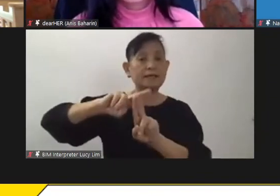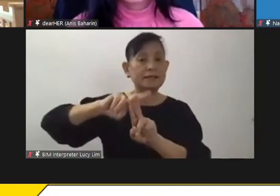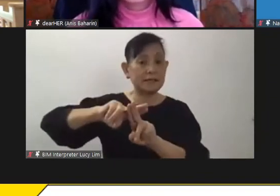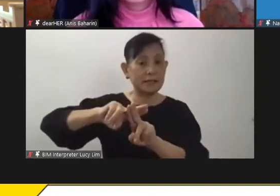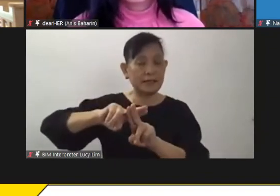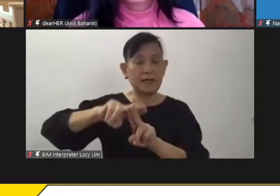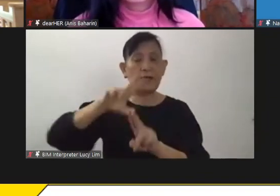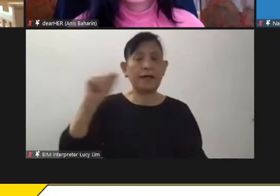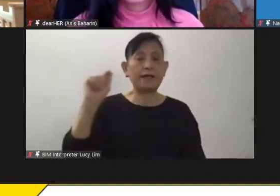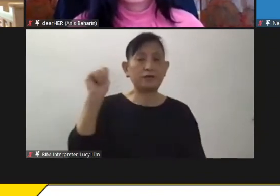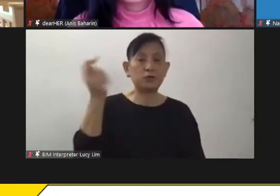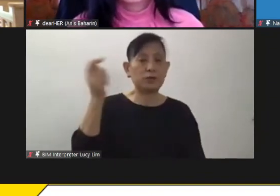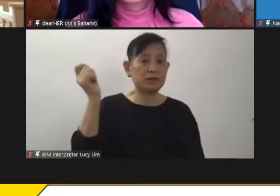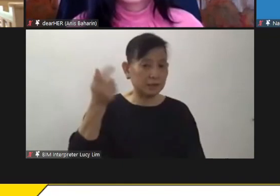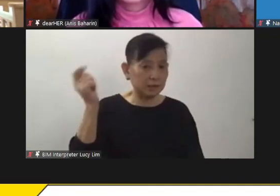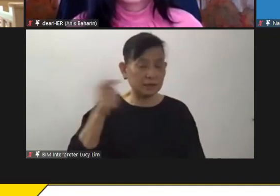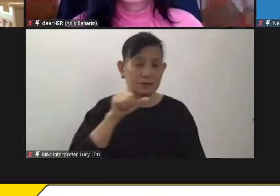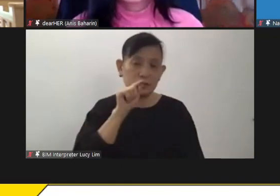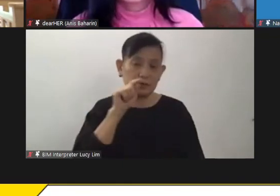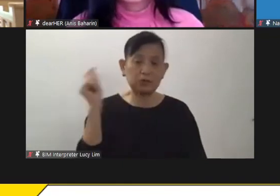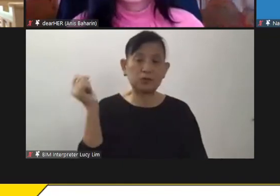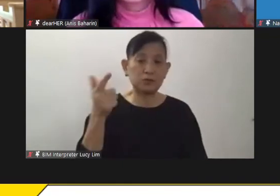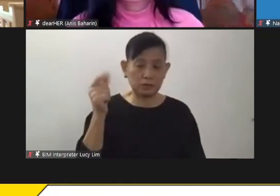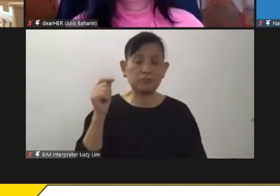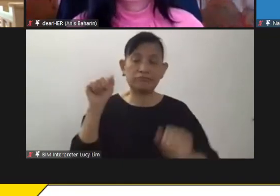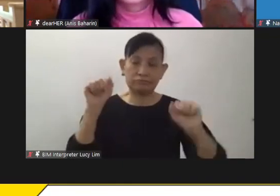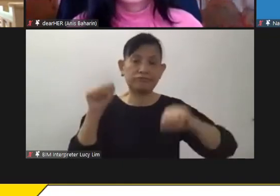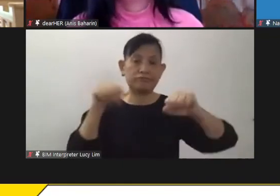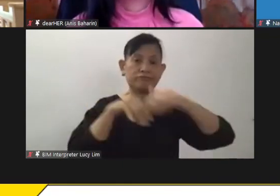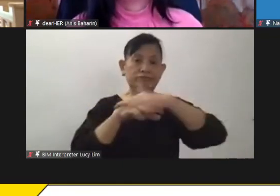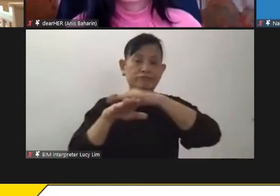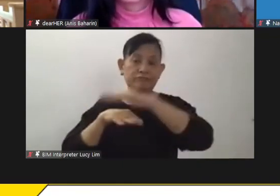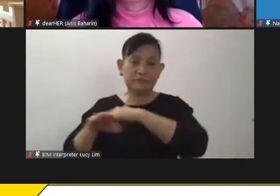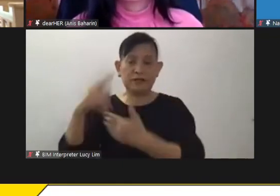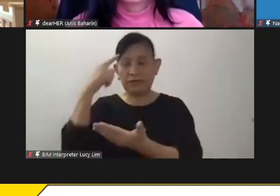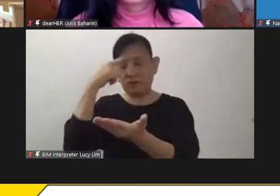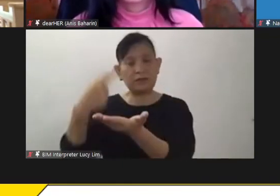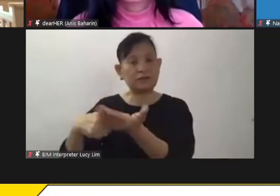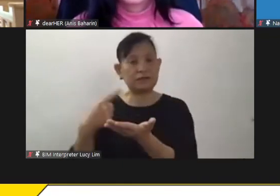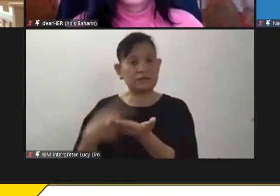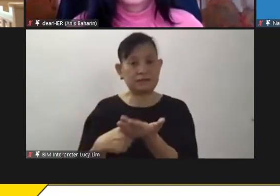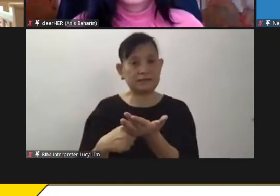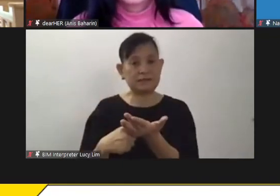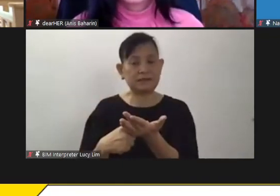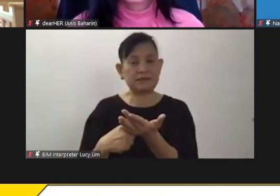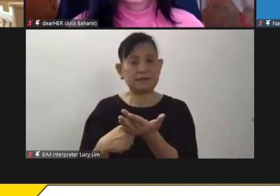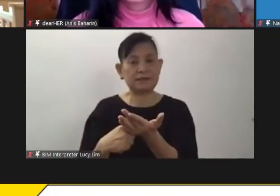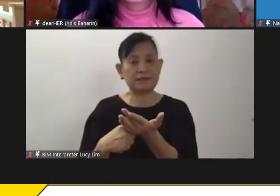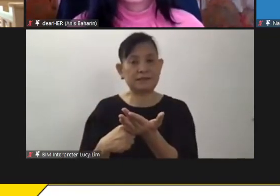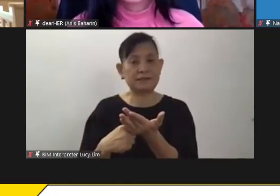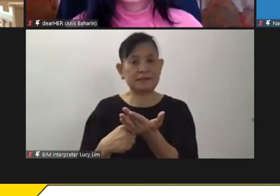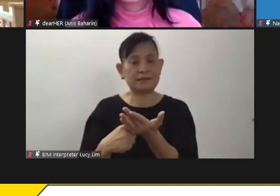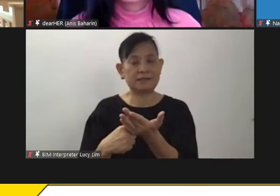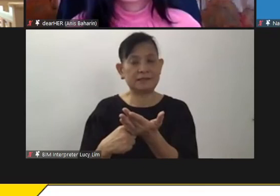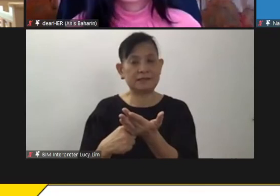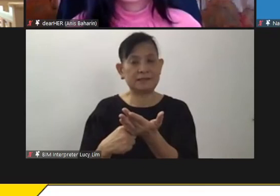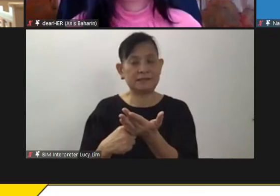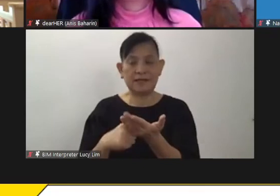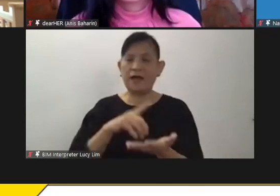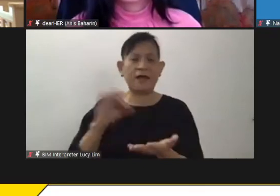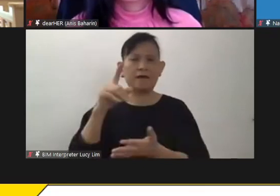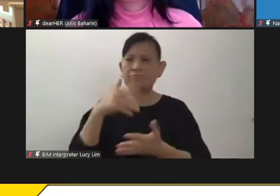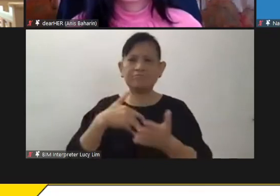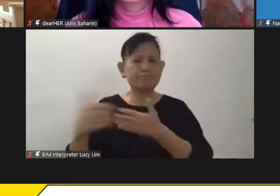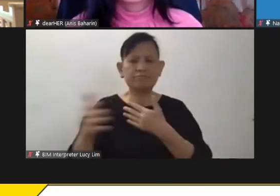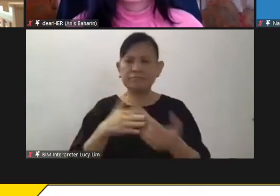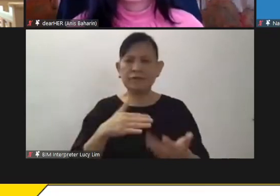as well as Twitter. You can access those discussions, and we can also put our grievances as